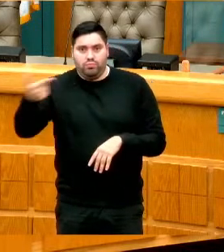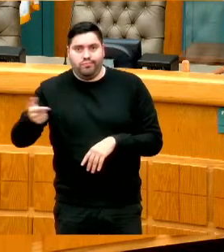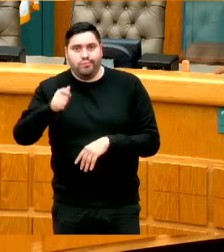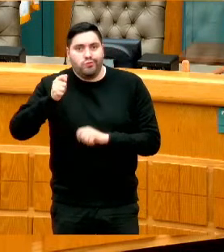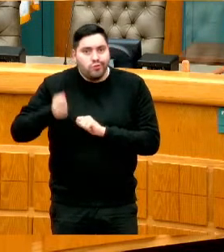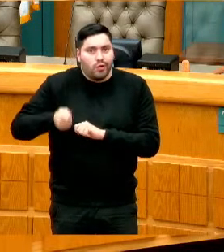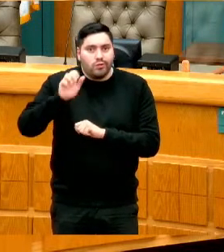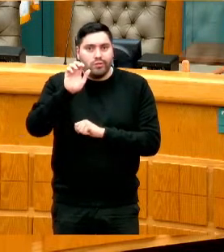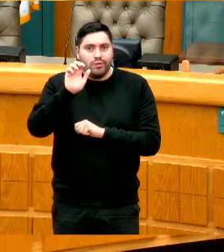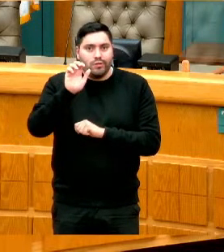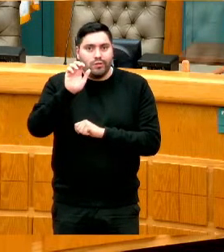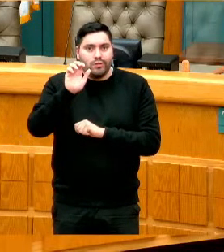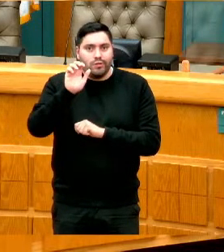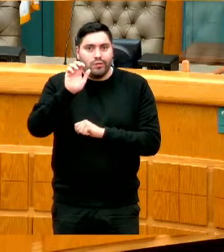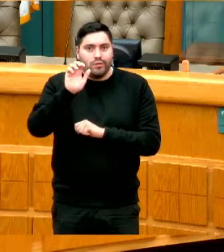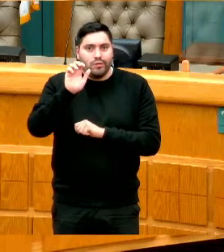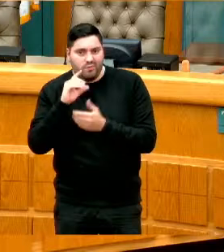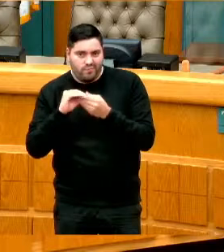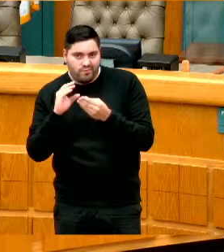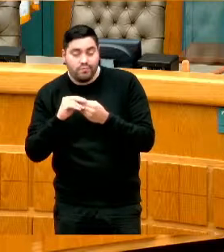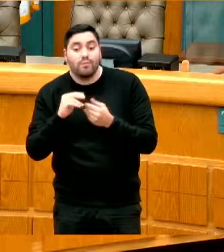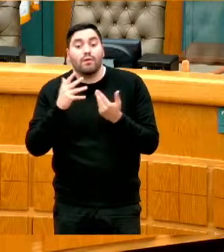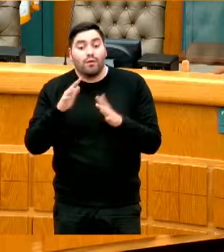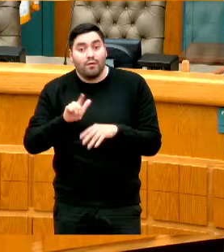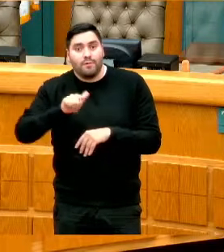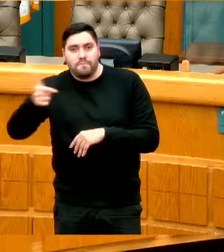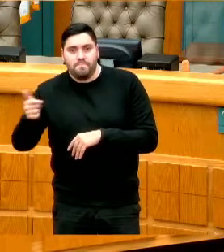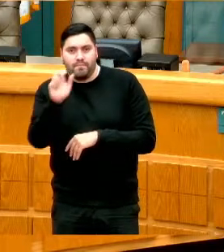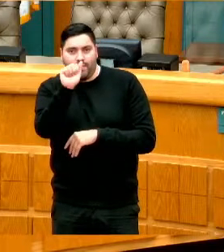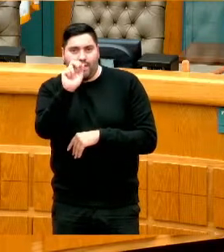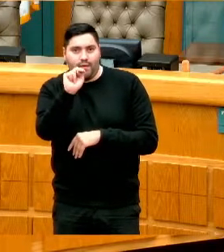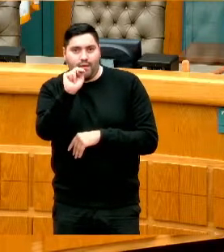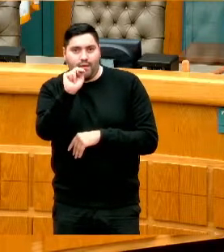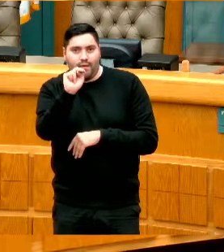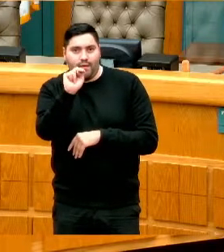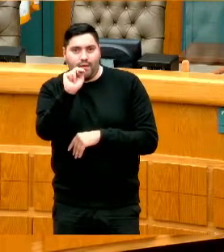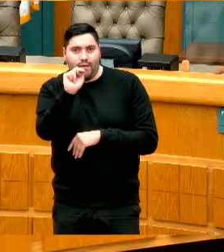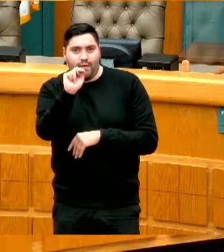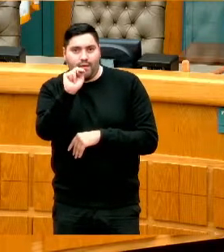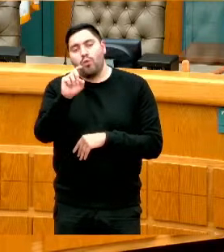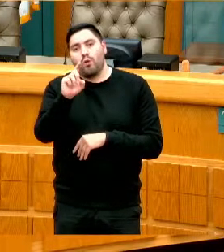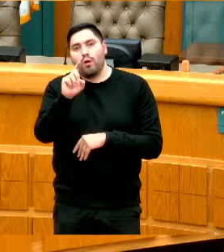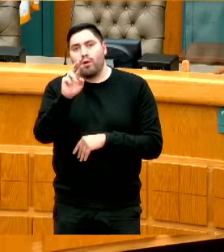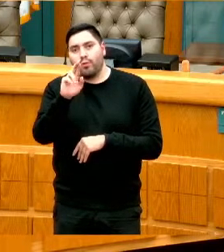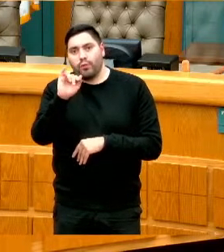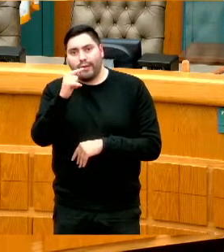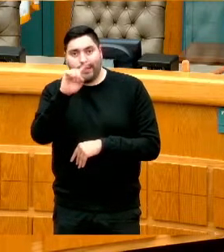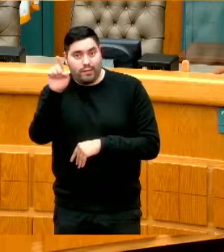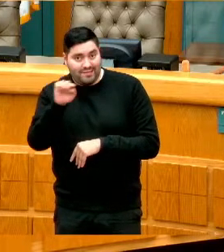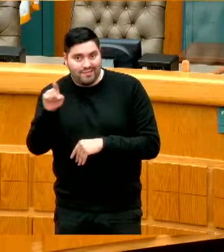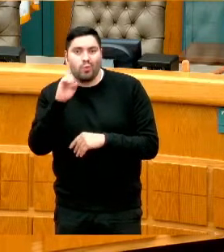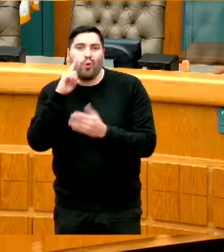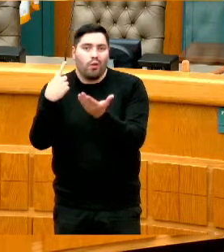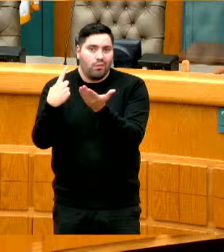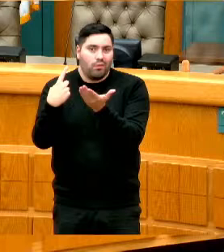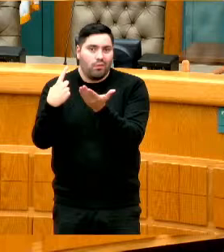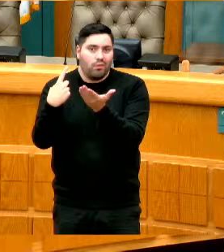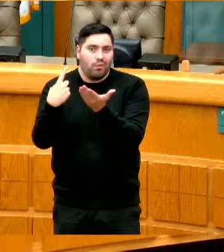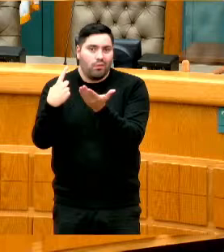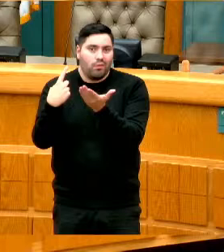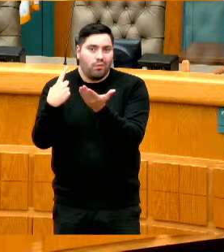speak as well. Annette Rodriguez, our Public Health Director, will also be providing comment for today's briefing.